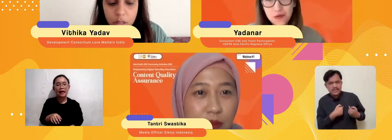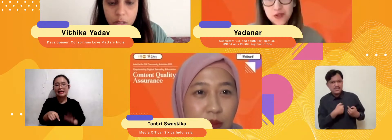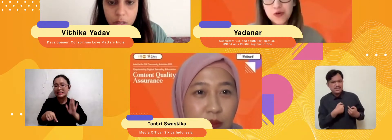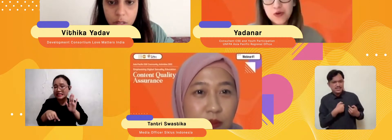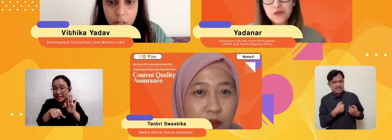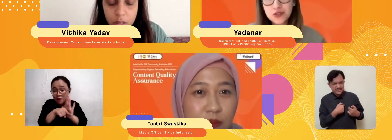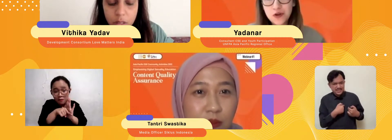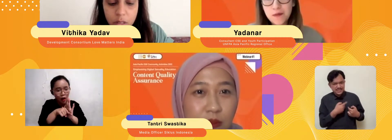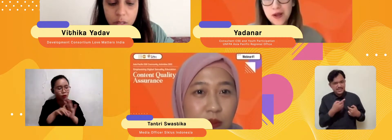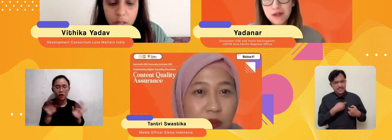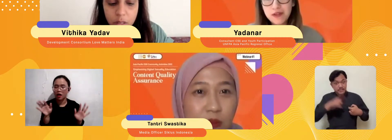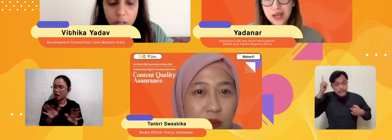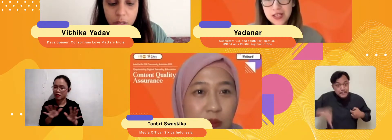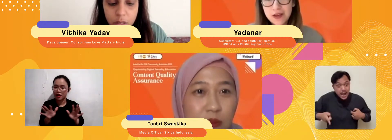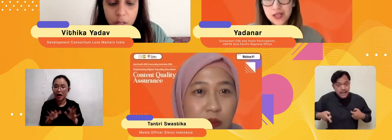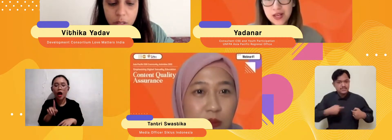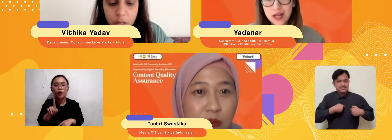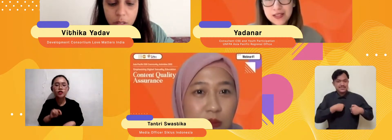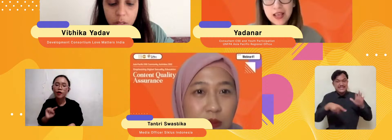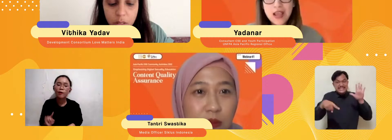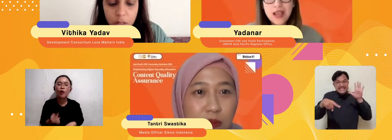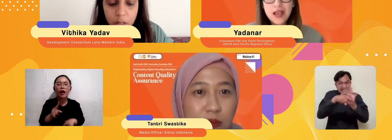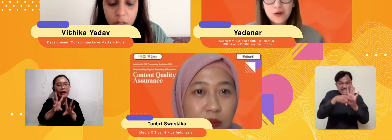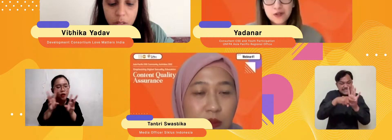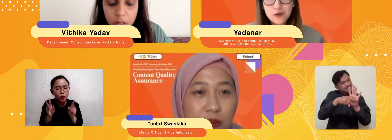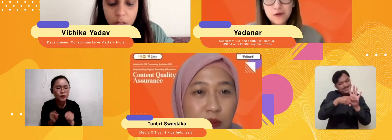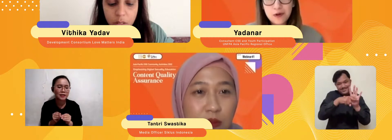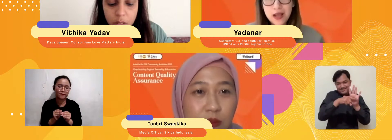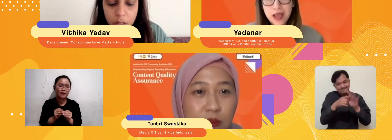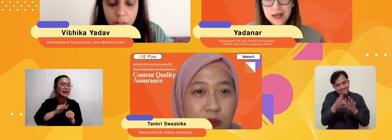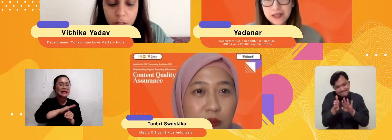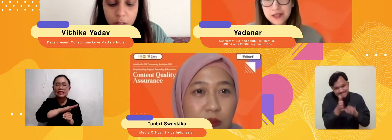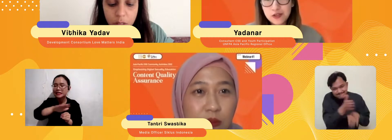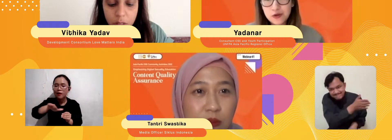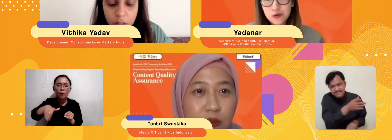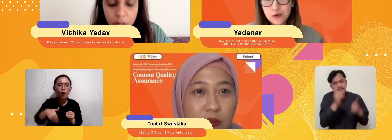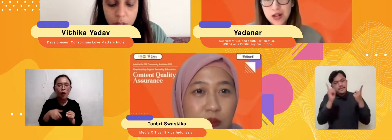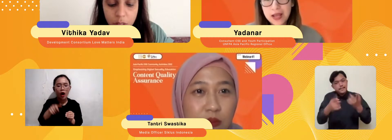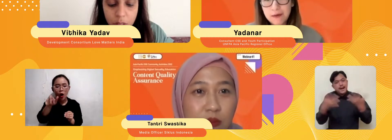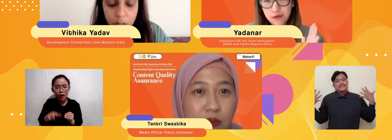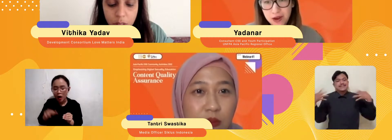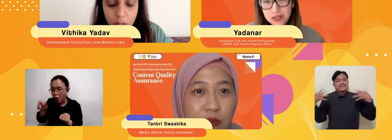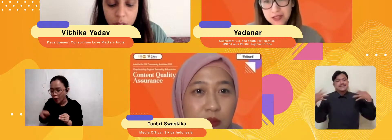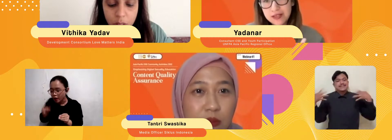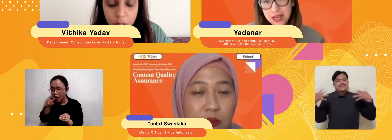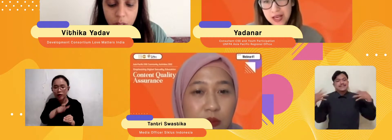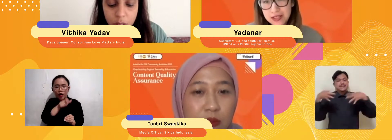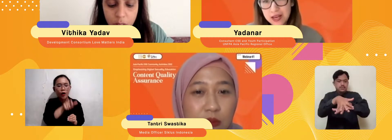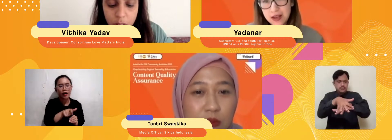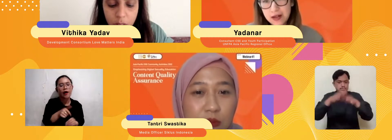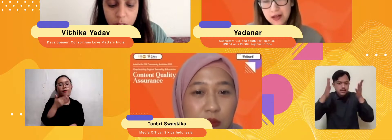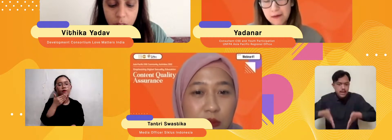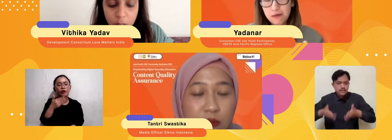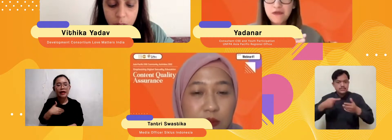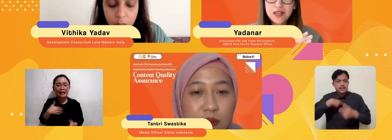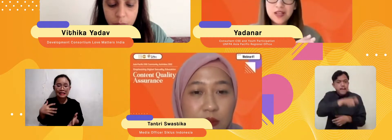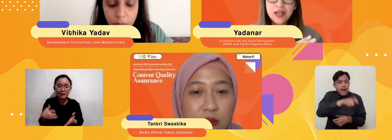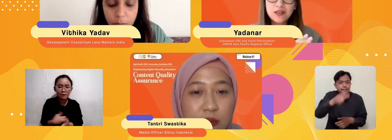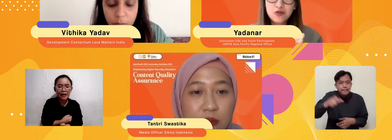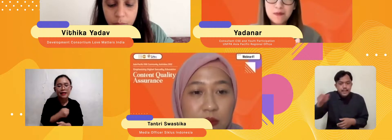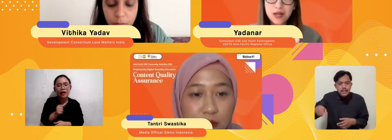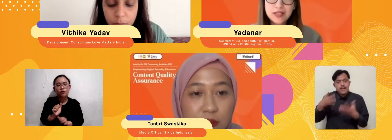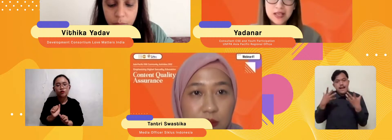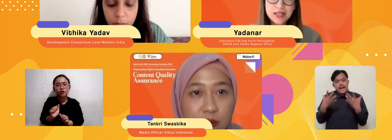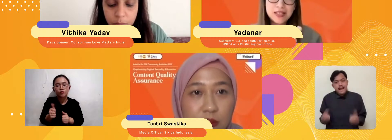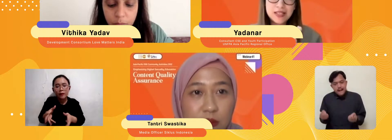inclusive language when we talk about the HIV and AIDS, and also access to like prevention, testing, like prevention